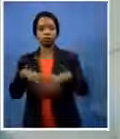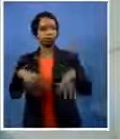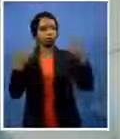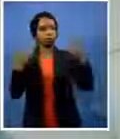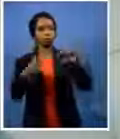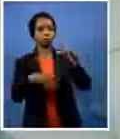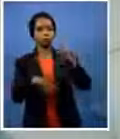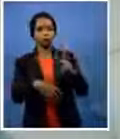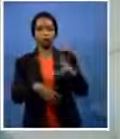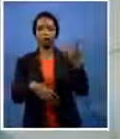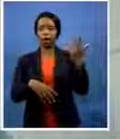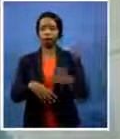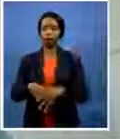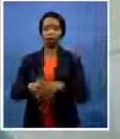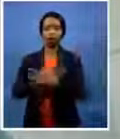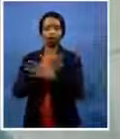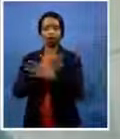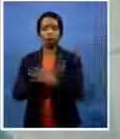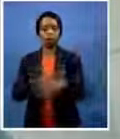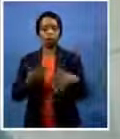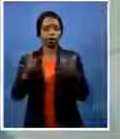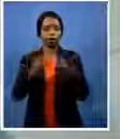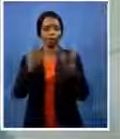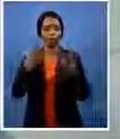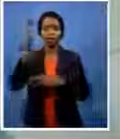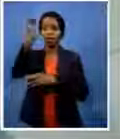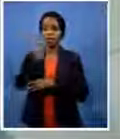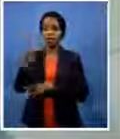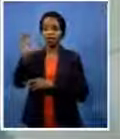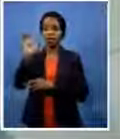European, as well as developing countries around the world.